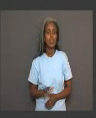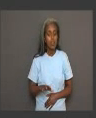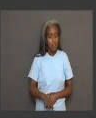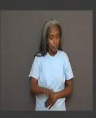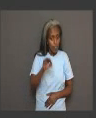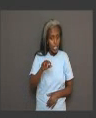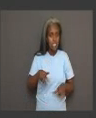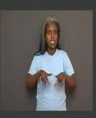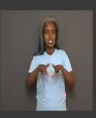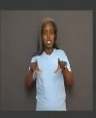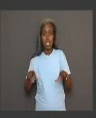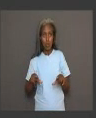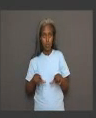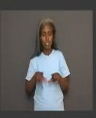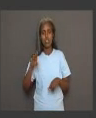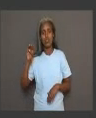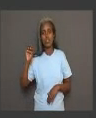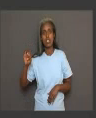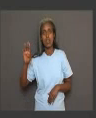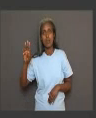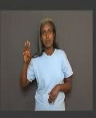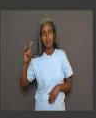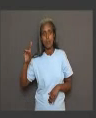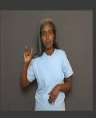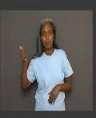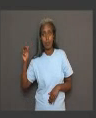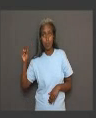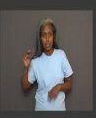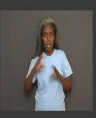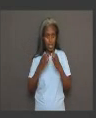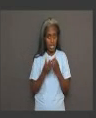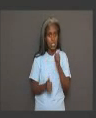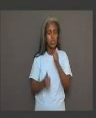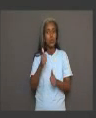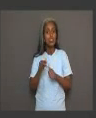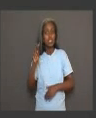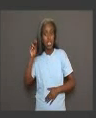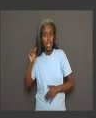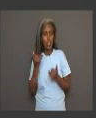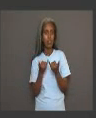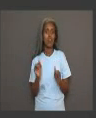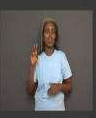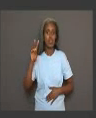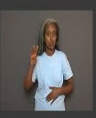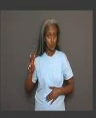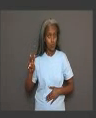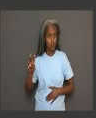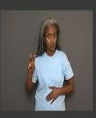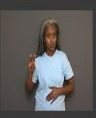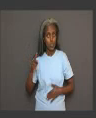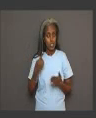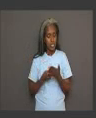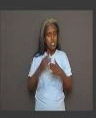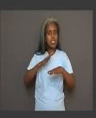Find the location of the median class, which is n over 2, that